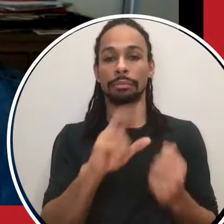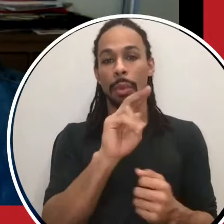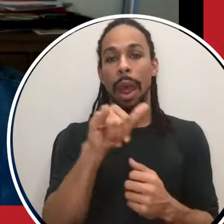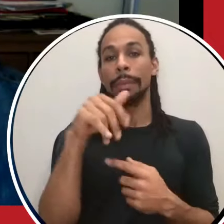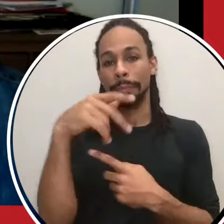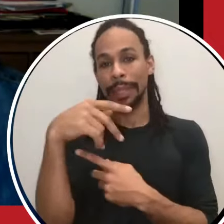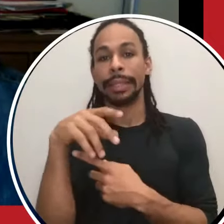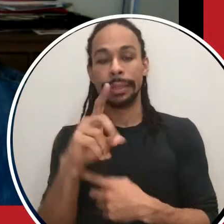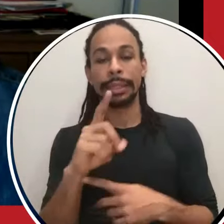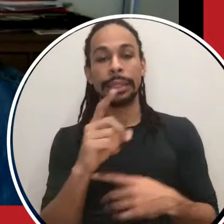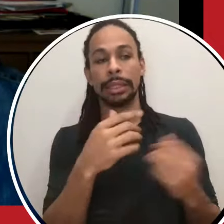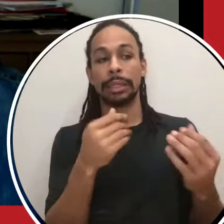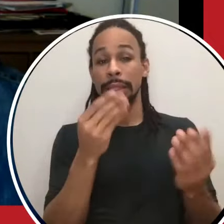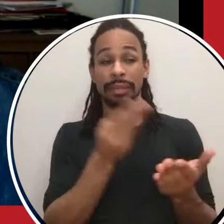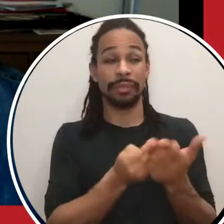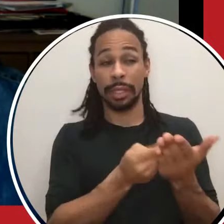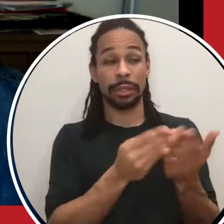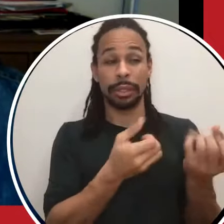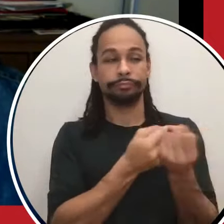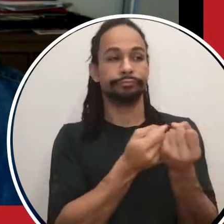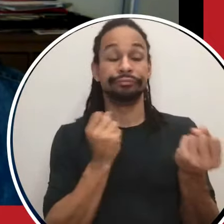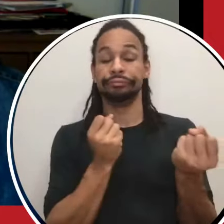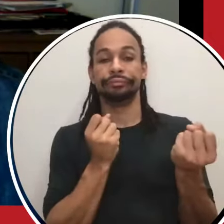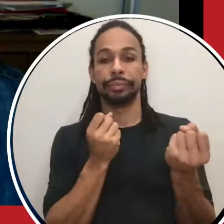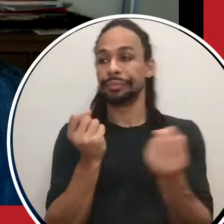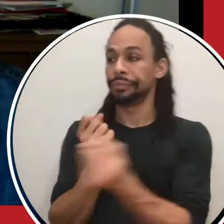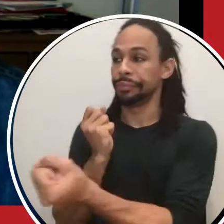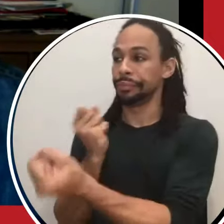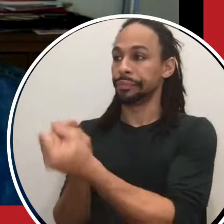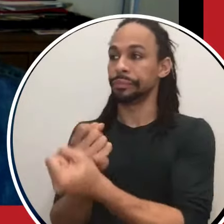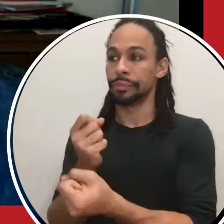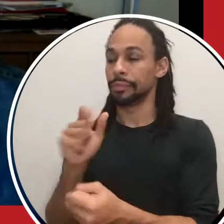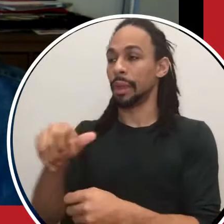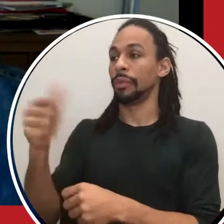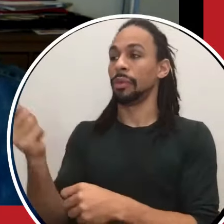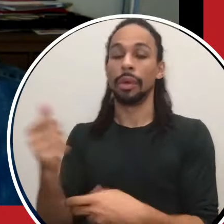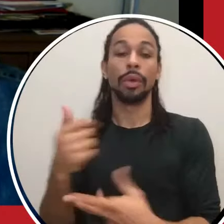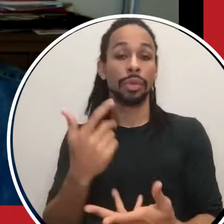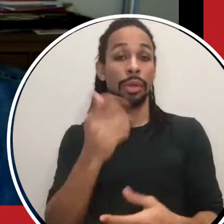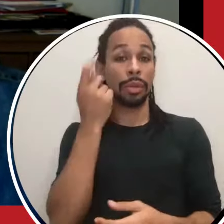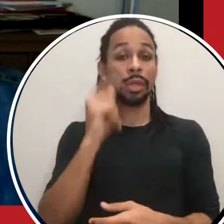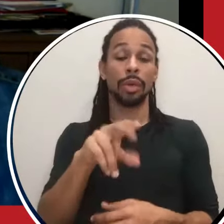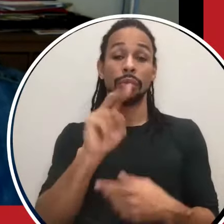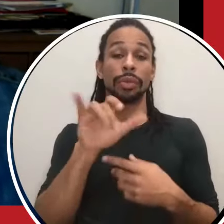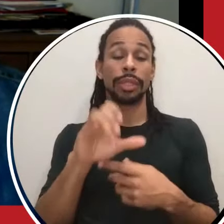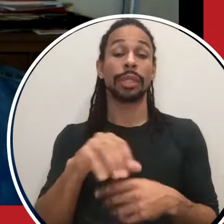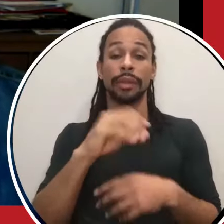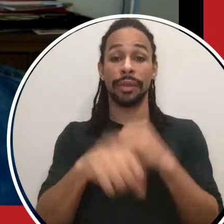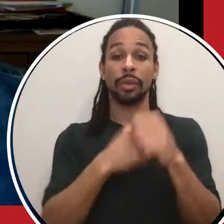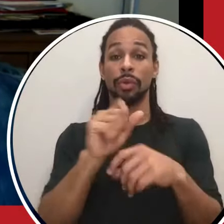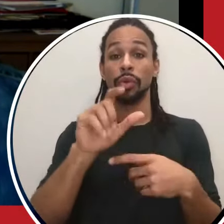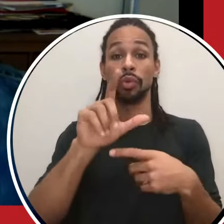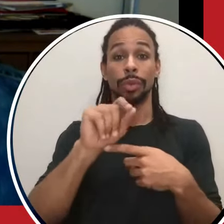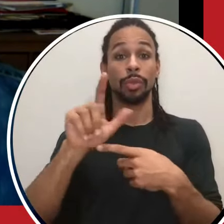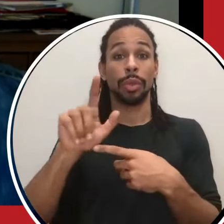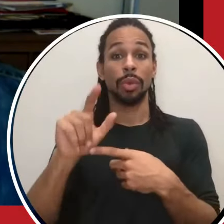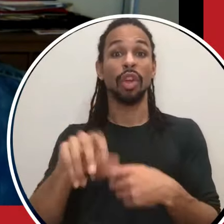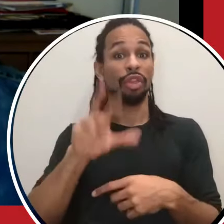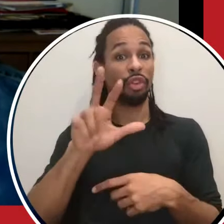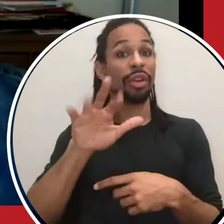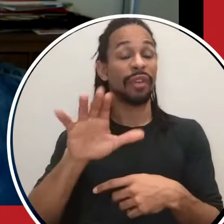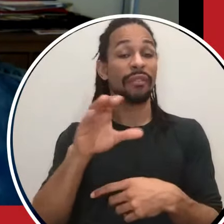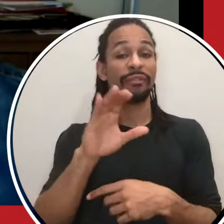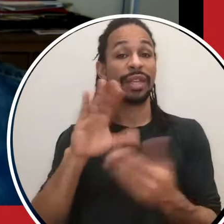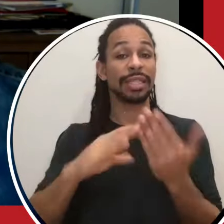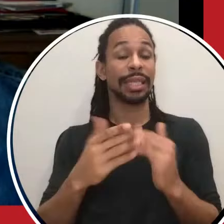it relates to electoral politics, because in New York City in 2021, 35 city council seats will be turning over, will